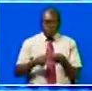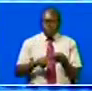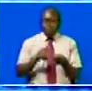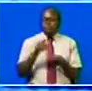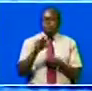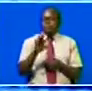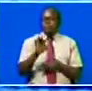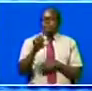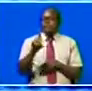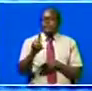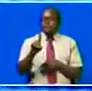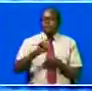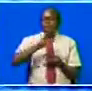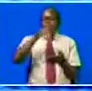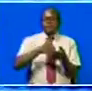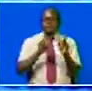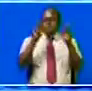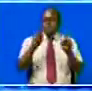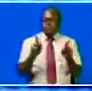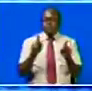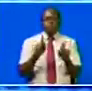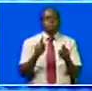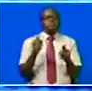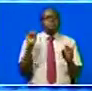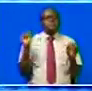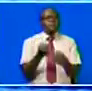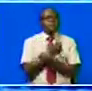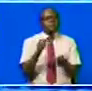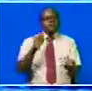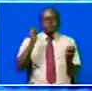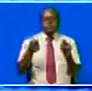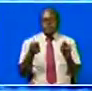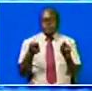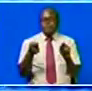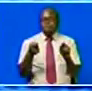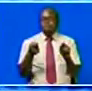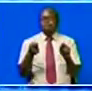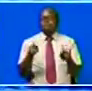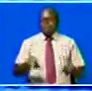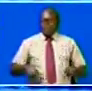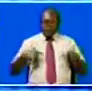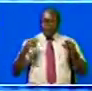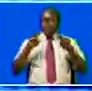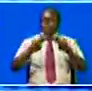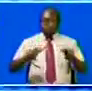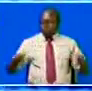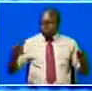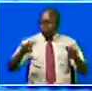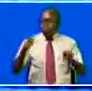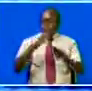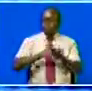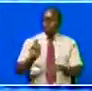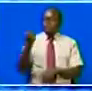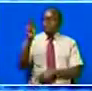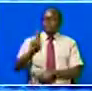wa Kisumu ya Kati wamesema hakuna njia zozote zitakazozuia kufanyiwa ukaguzi wa mitindo ya maisha ya viongozi kama ilivyoamriwa na